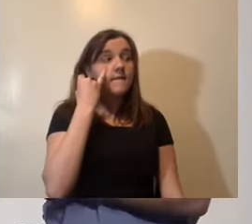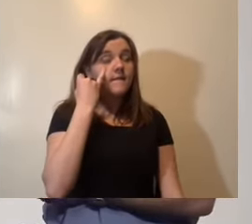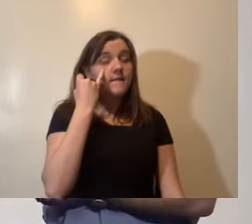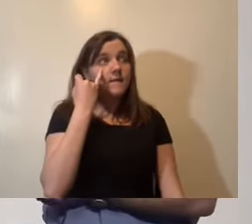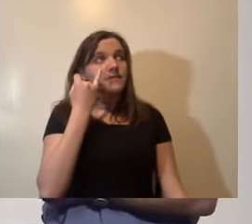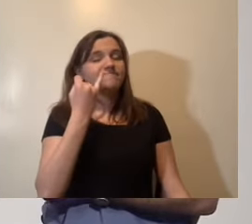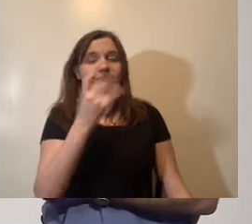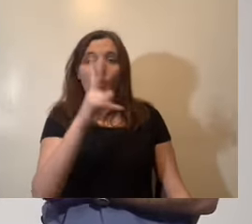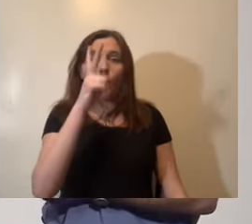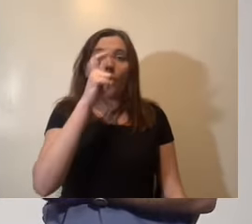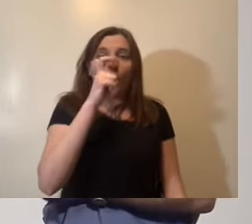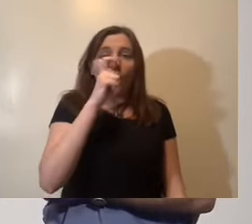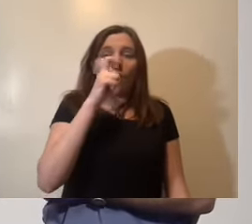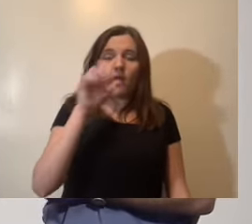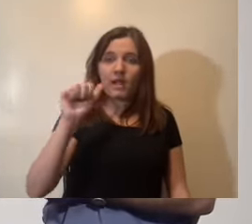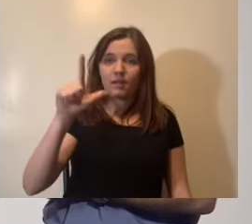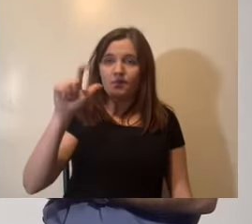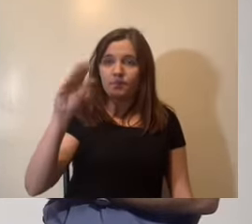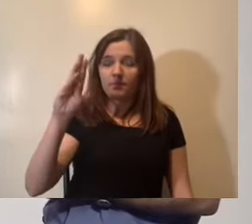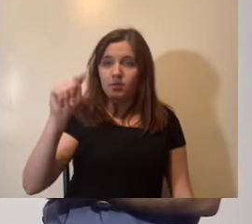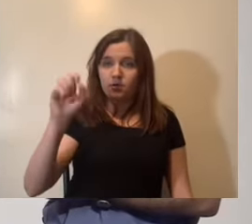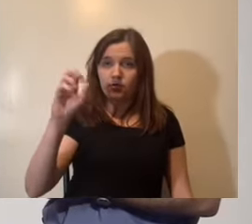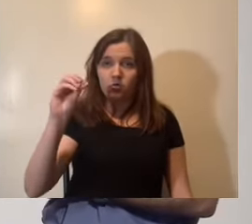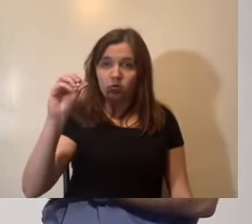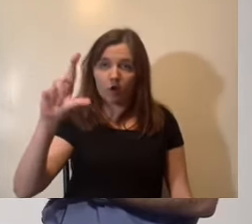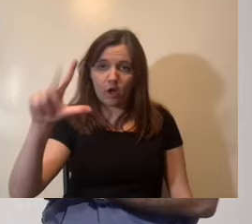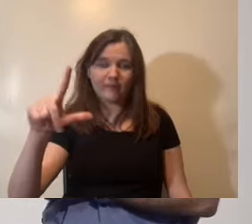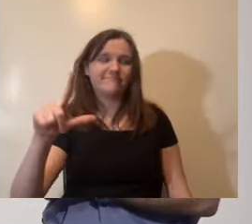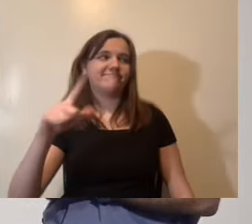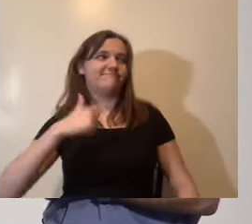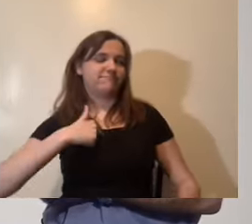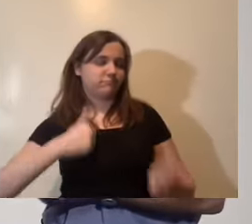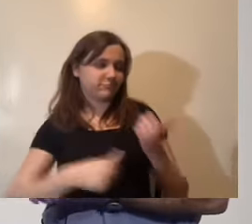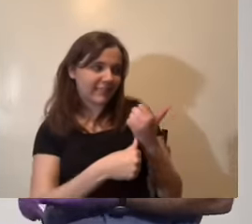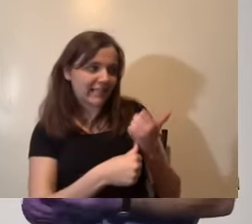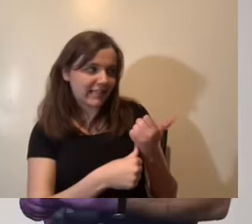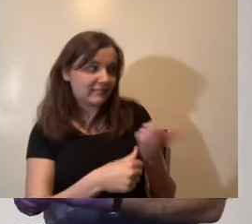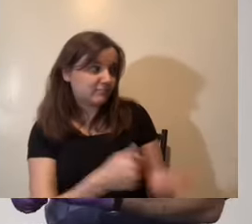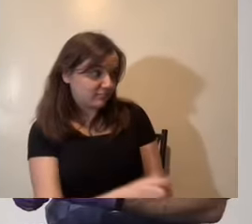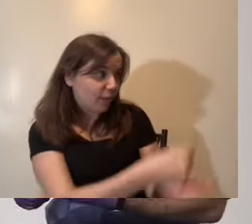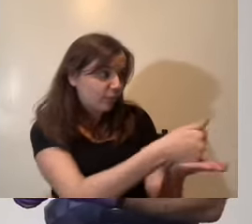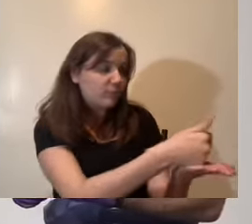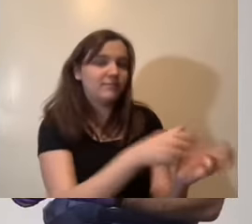that. And then after that, I would continue to reassess